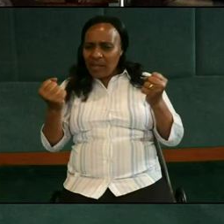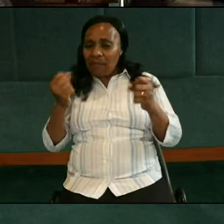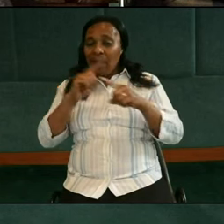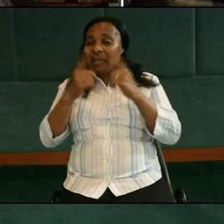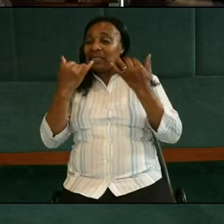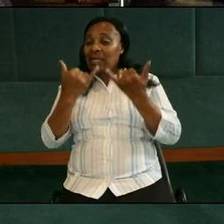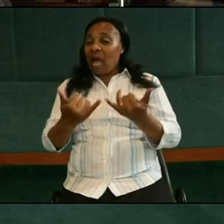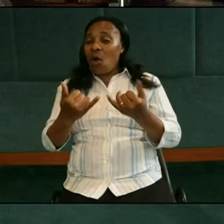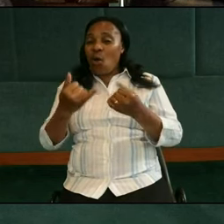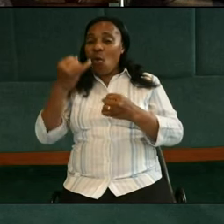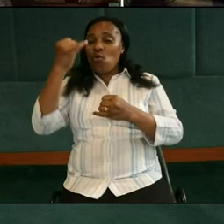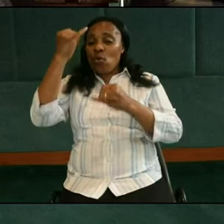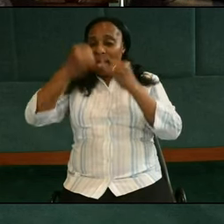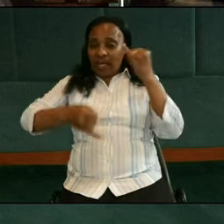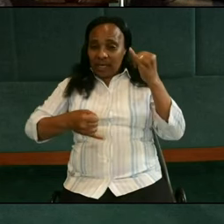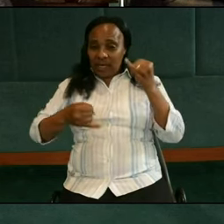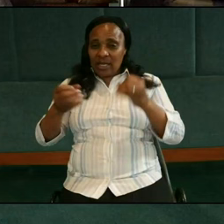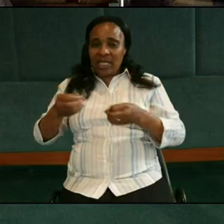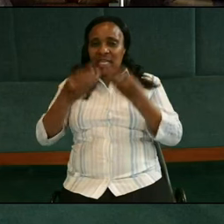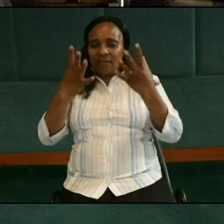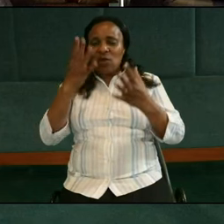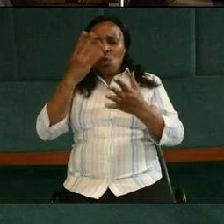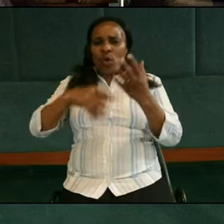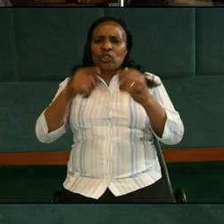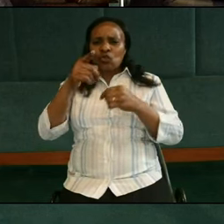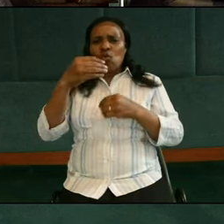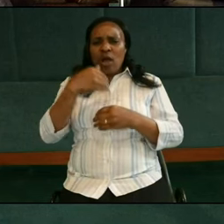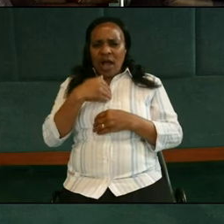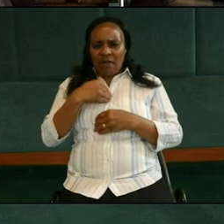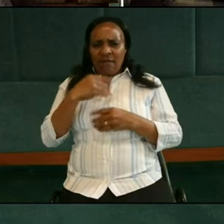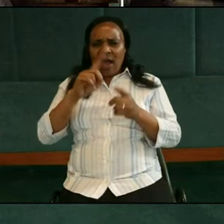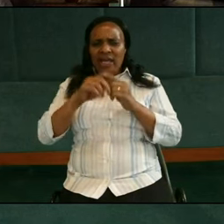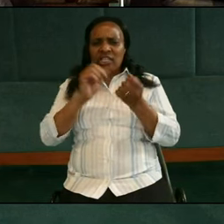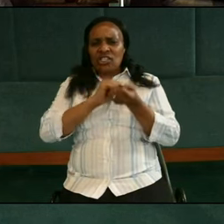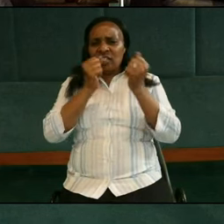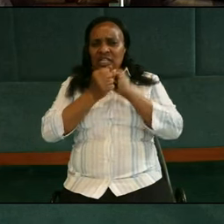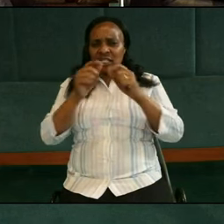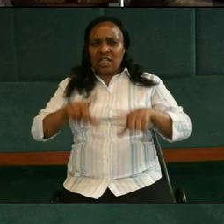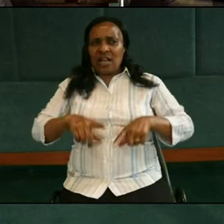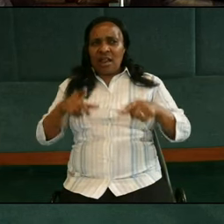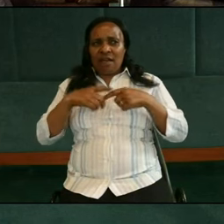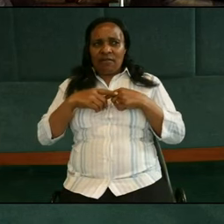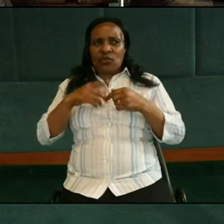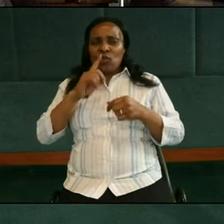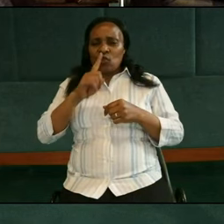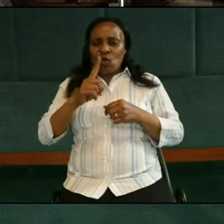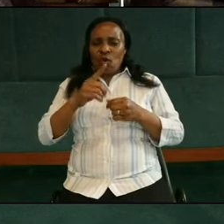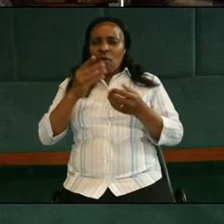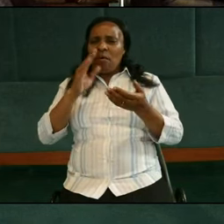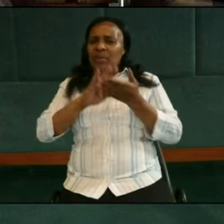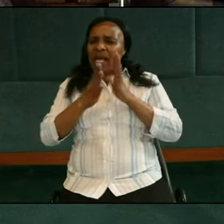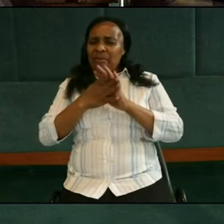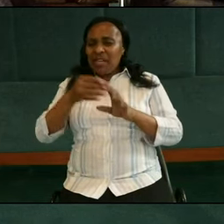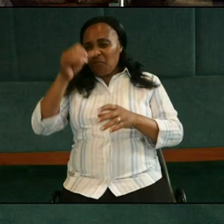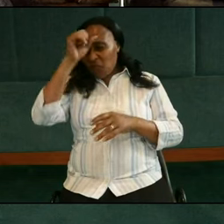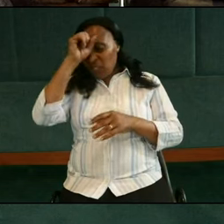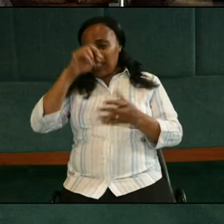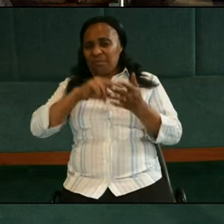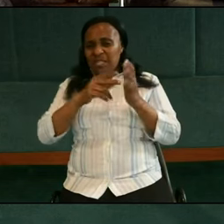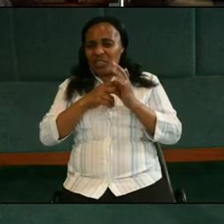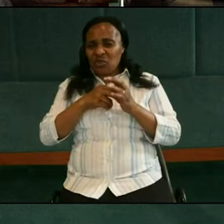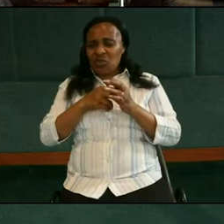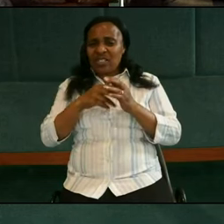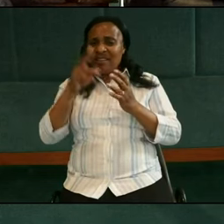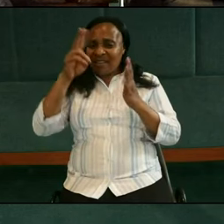up giving them what you have and it changes their life. So being foolish, in other words, means read